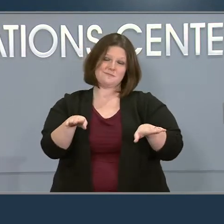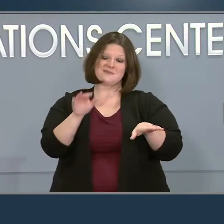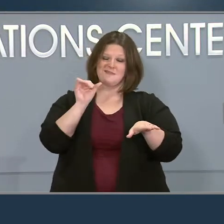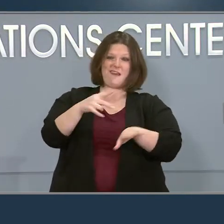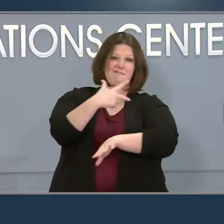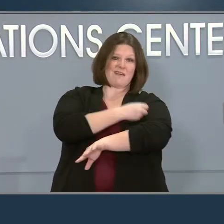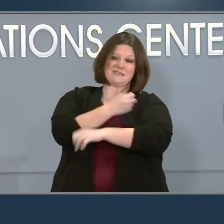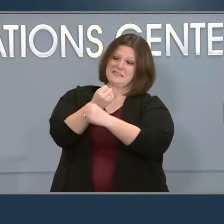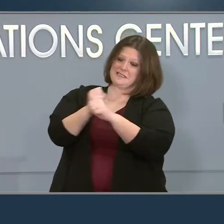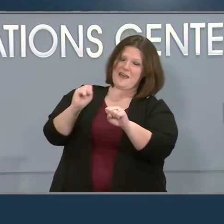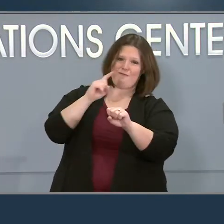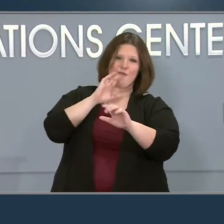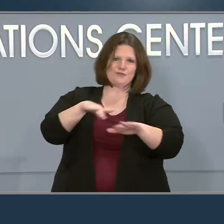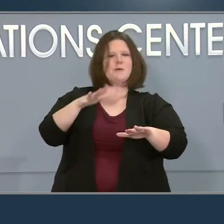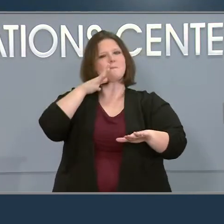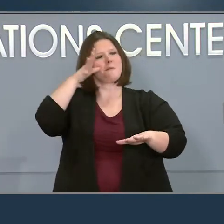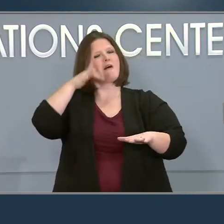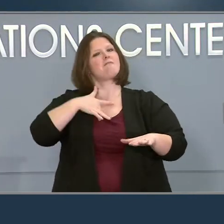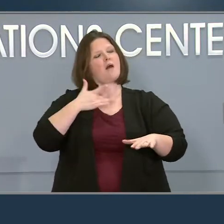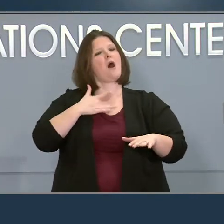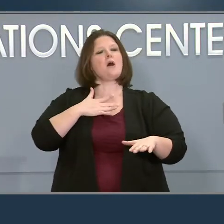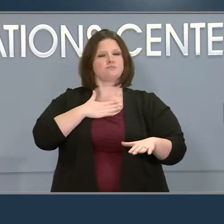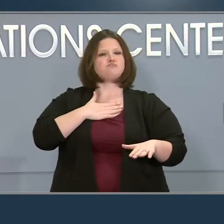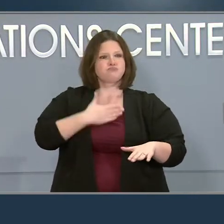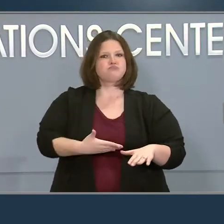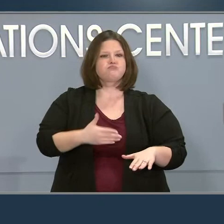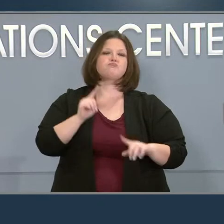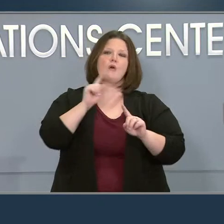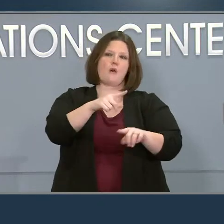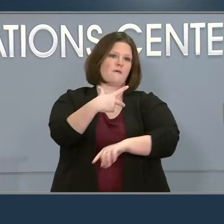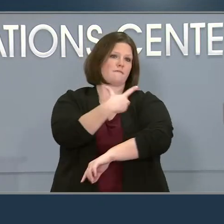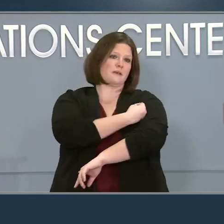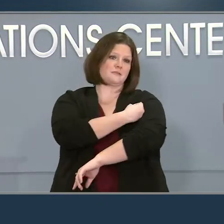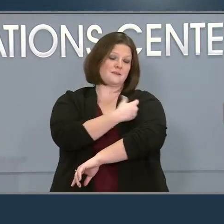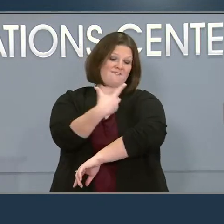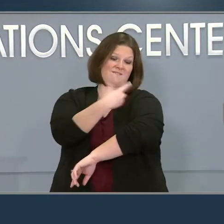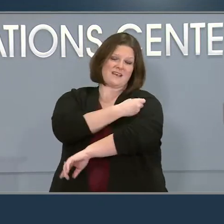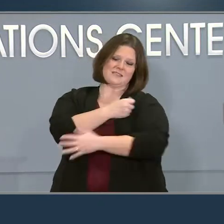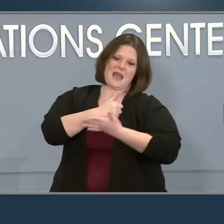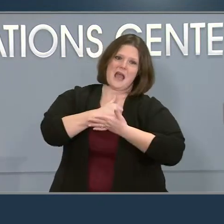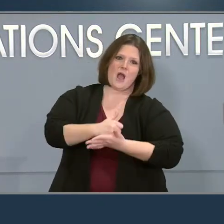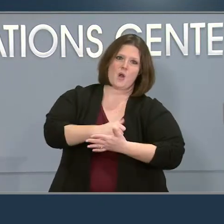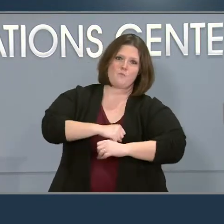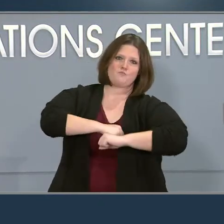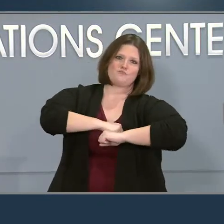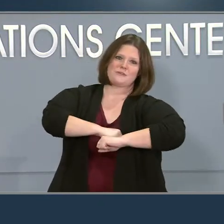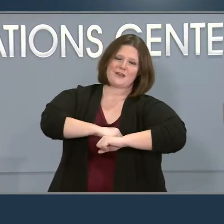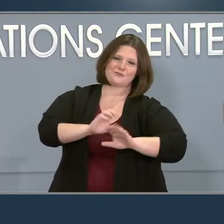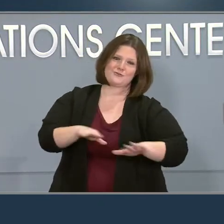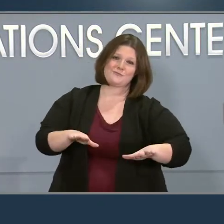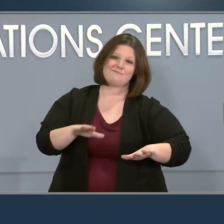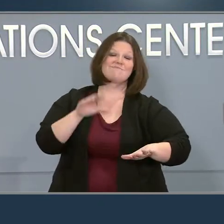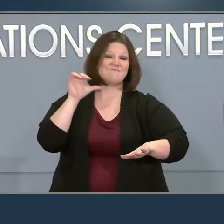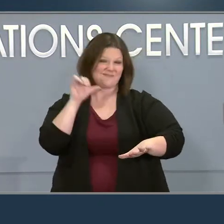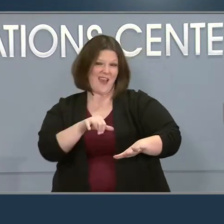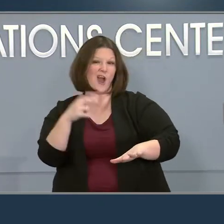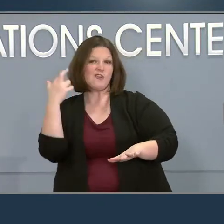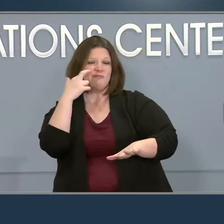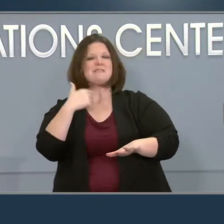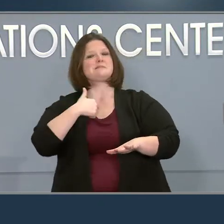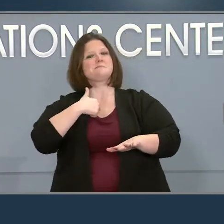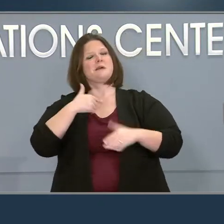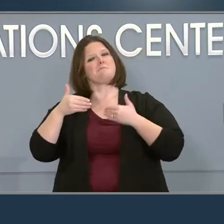Getting children vaccinated helps keep them healthy and protected from COVID-19. It's why I got my daughters vaccinated right